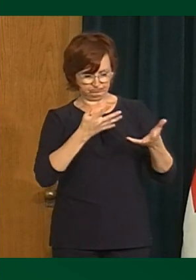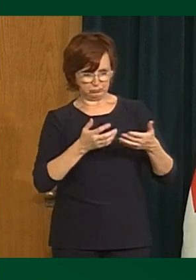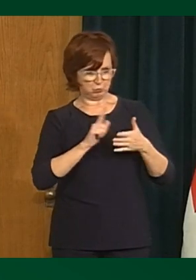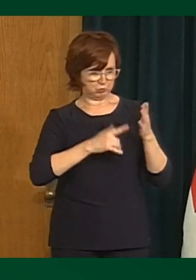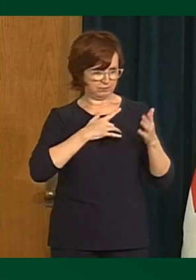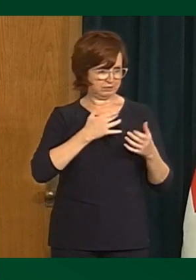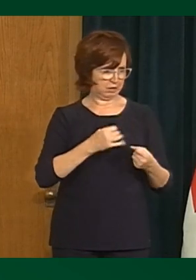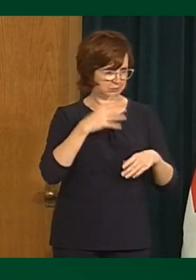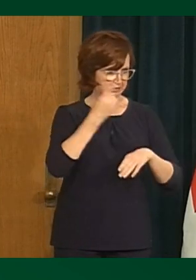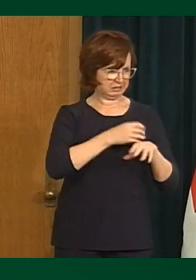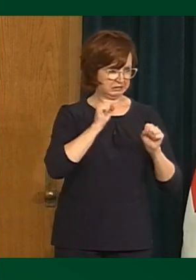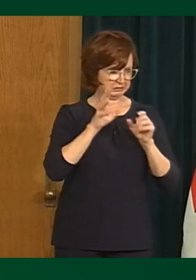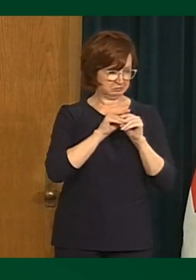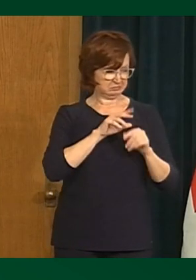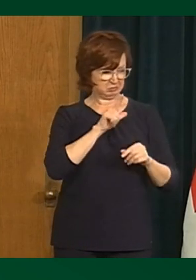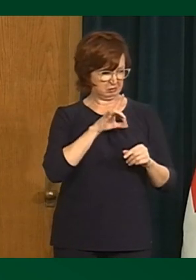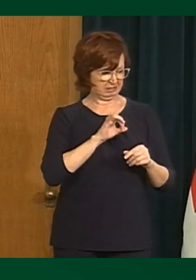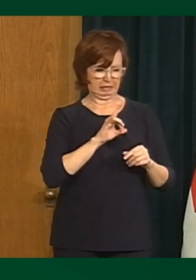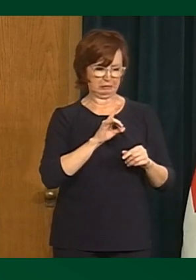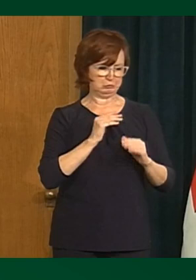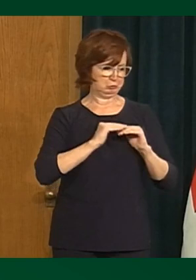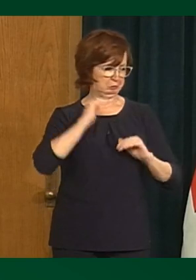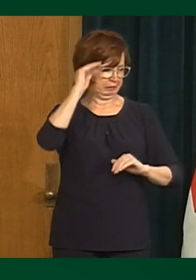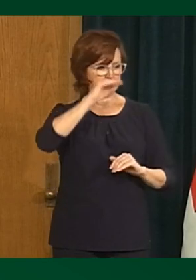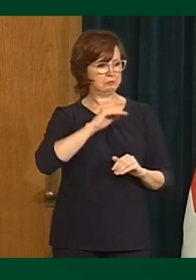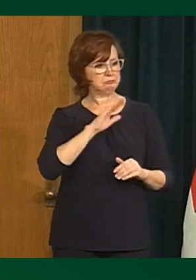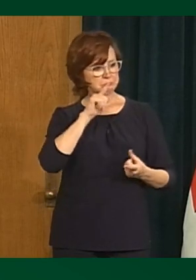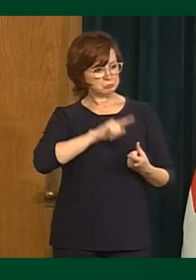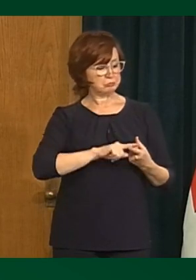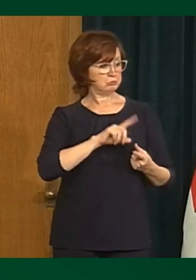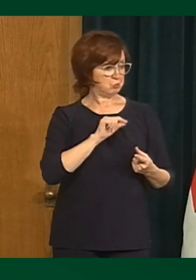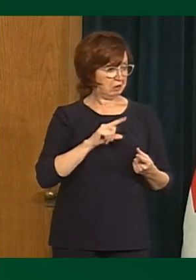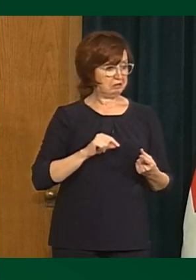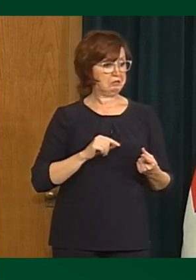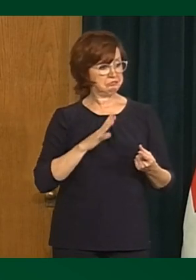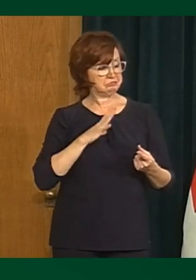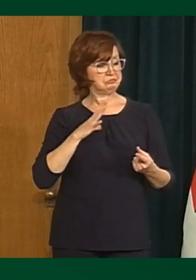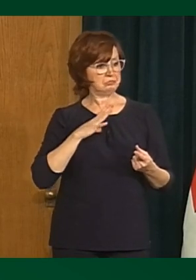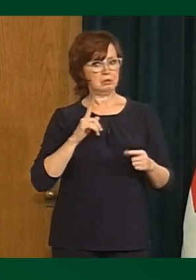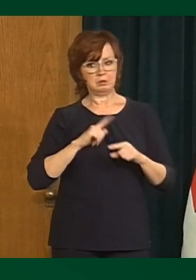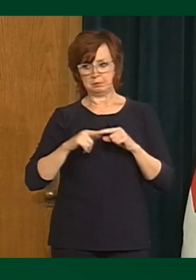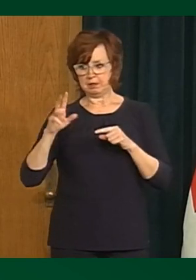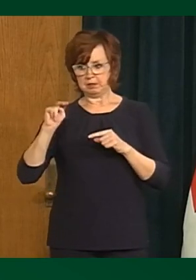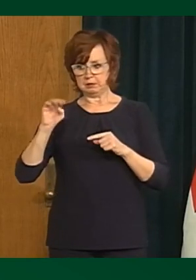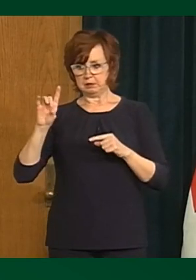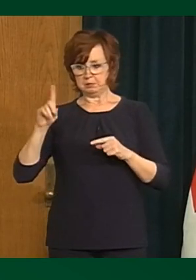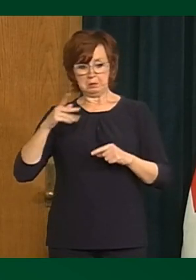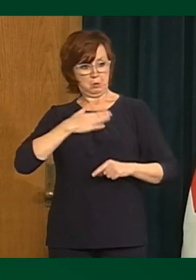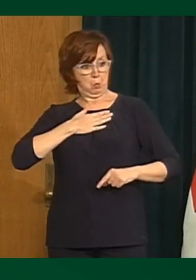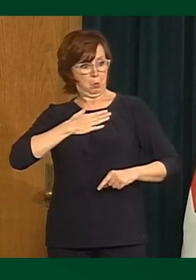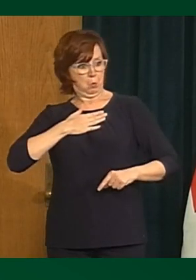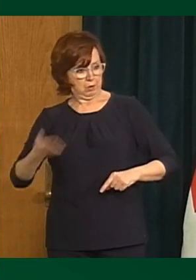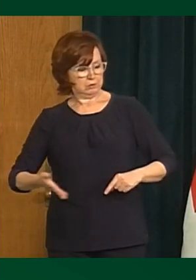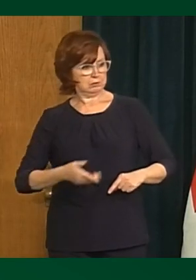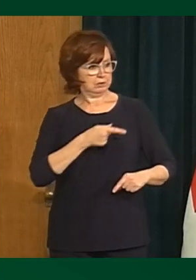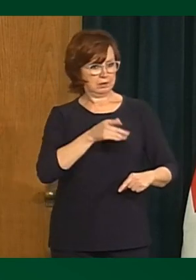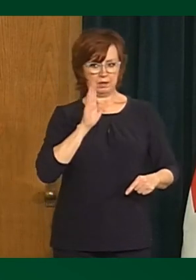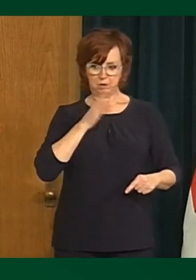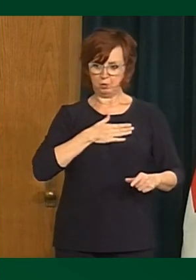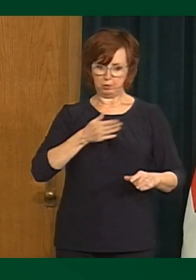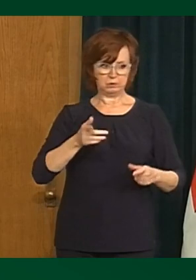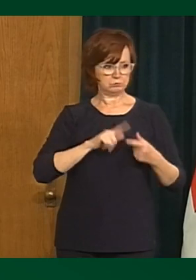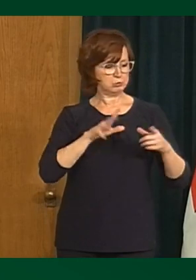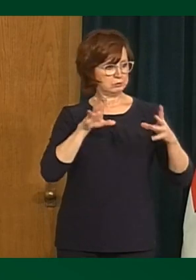NDP do truly want to, we'll do just about anything to have some legislative scrutiny of a budget, they'll accept the offer that we put there, and